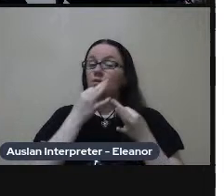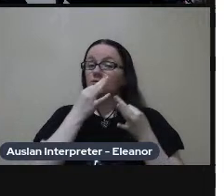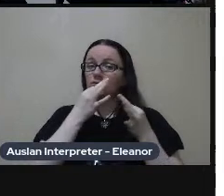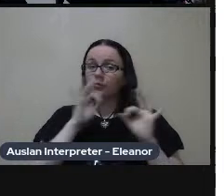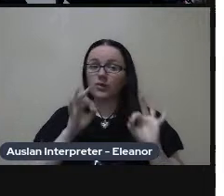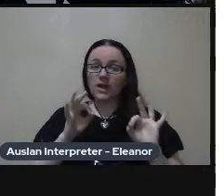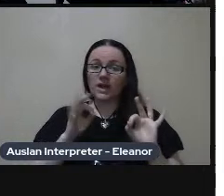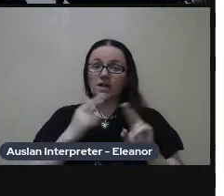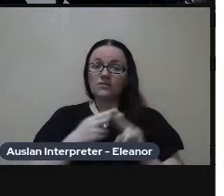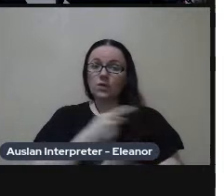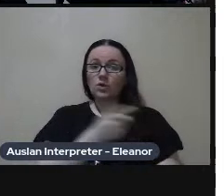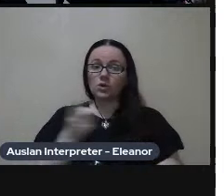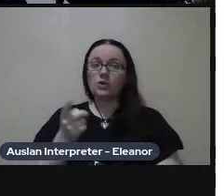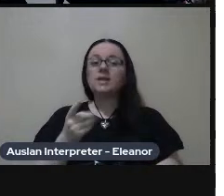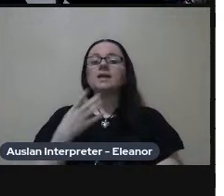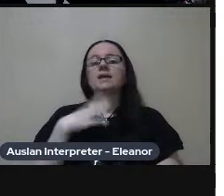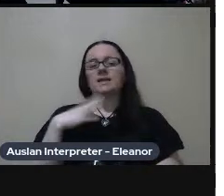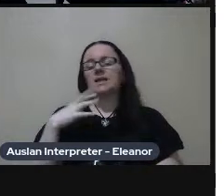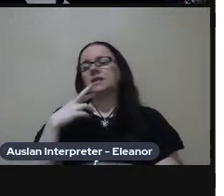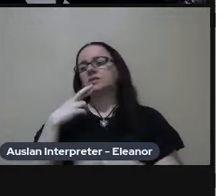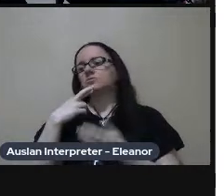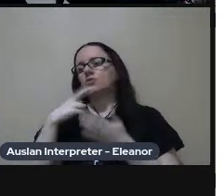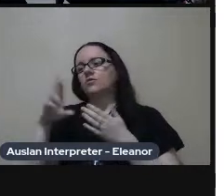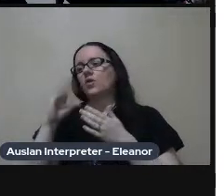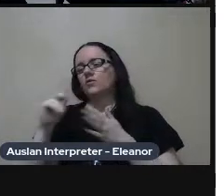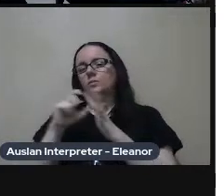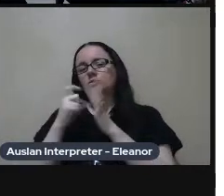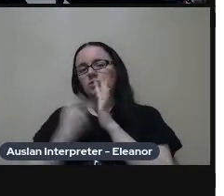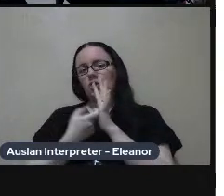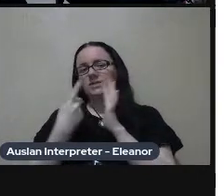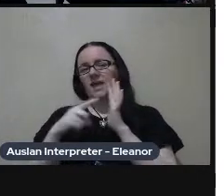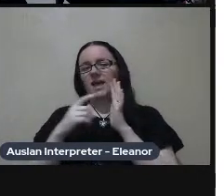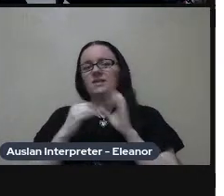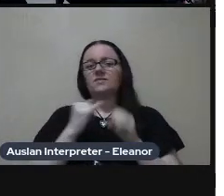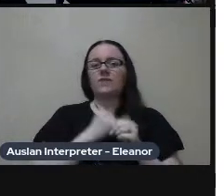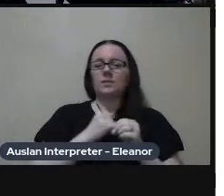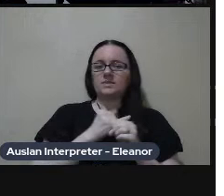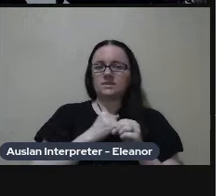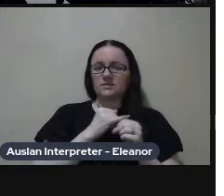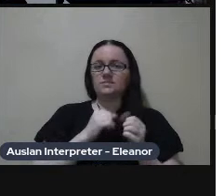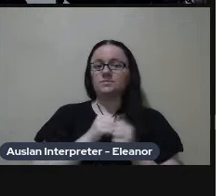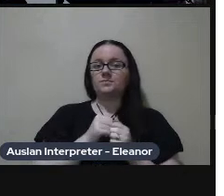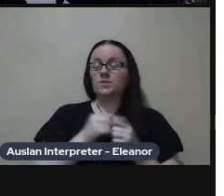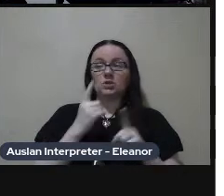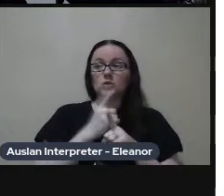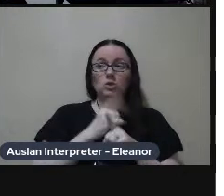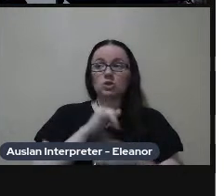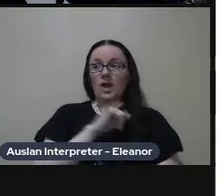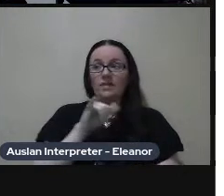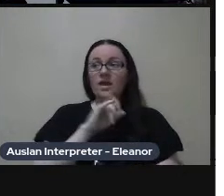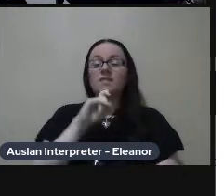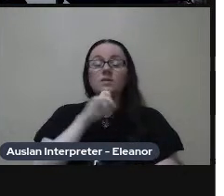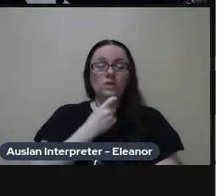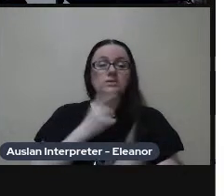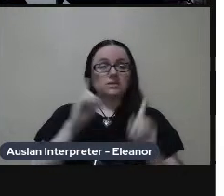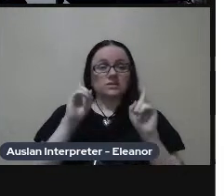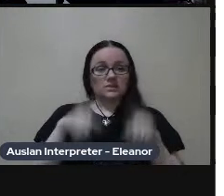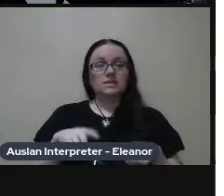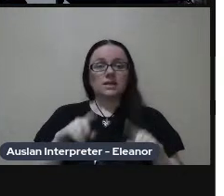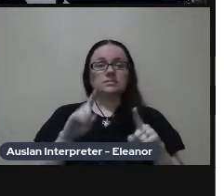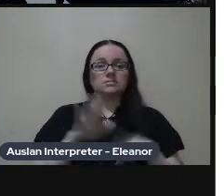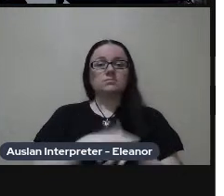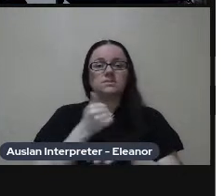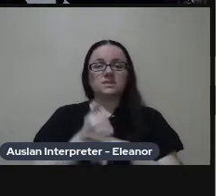does require referral between a doctor and a pharmacist. You just need to talk to your doctor or pharmacist and they will initiate the steps for